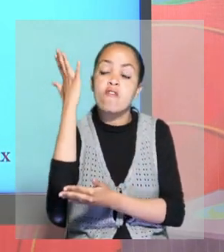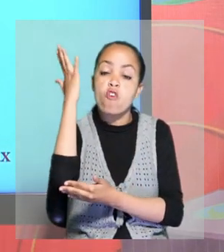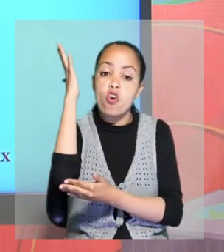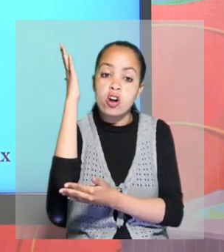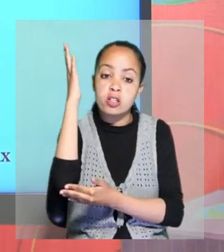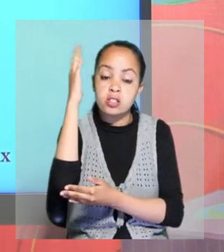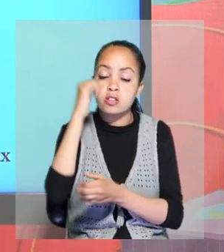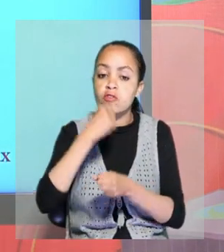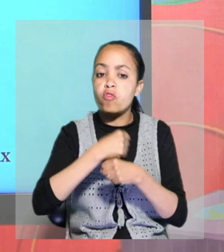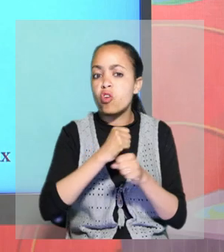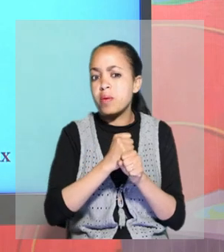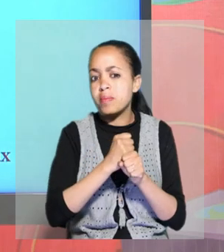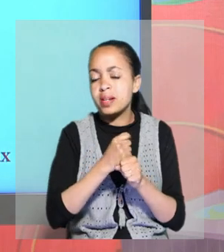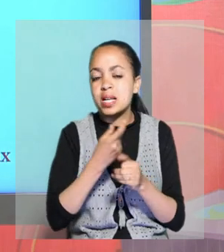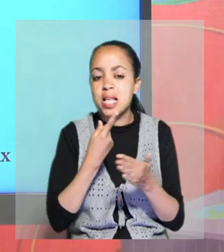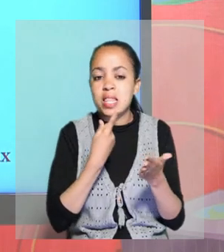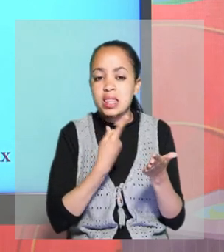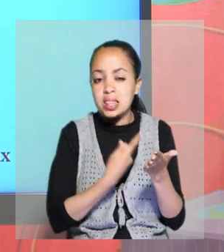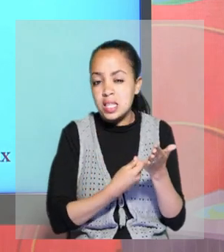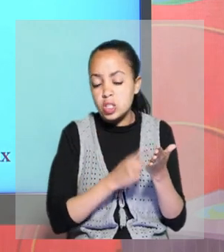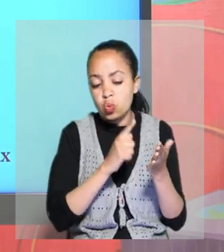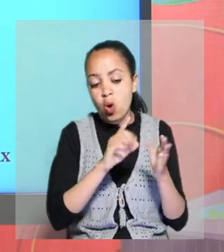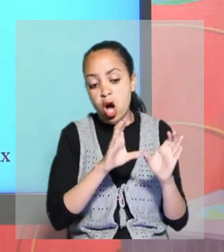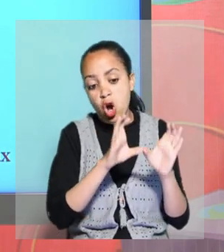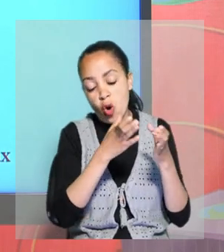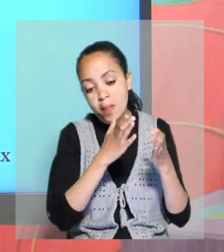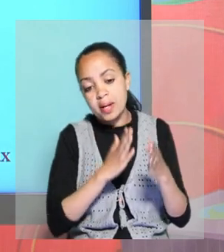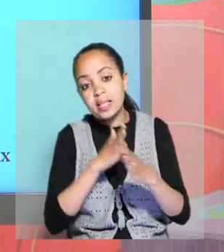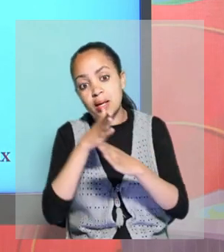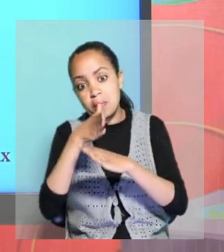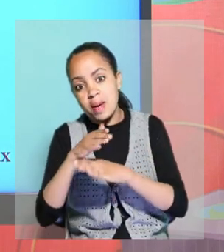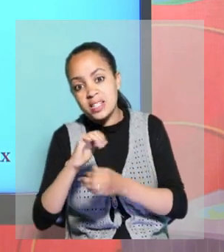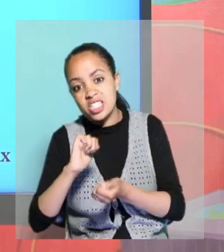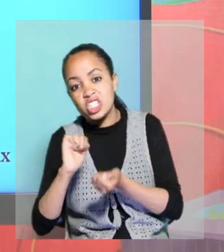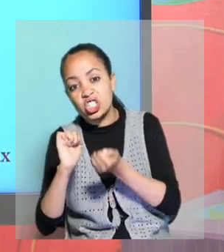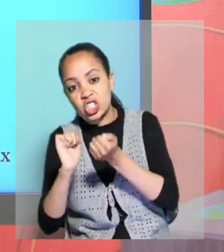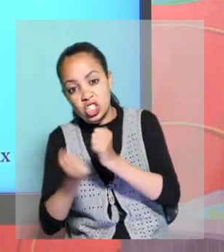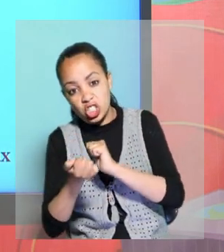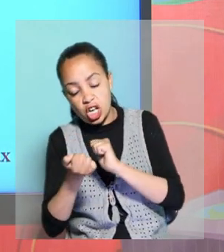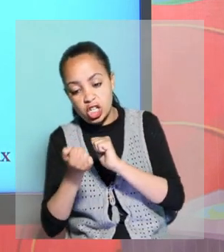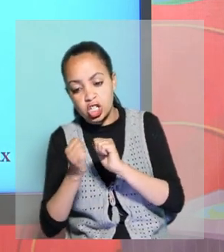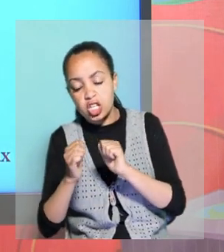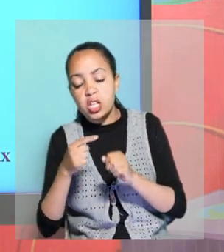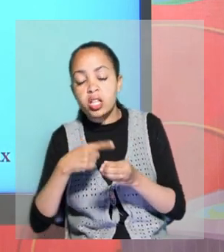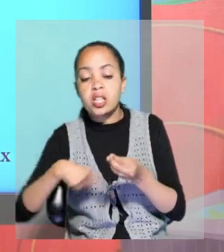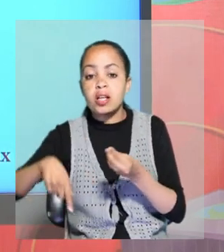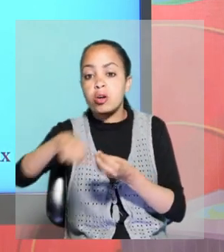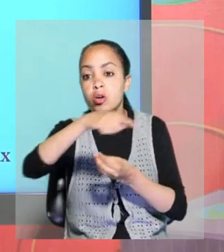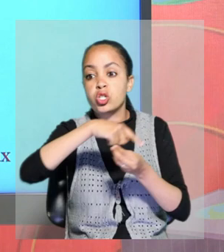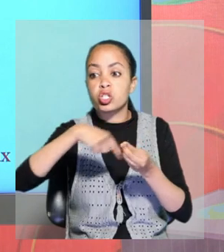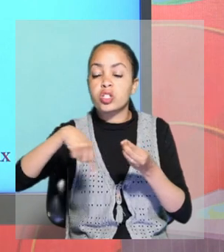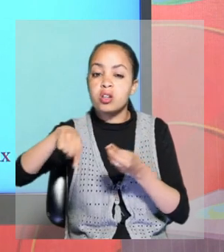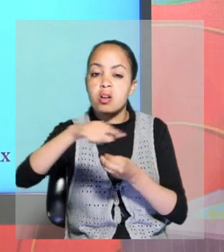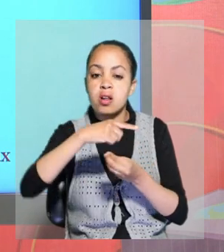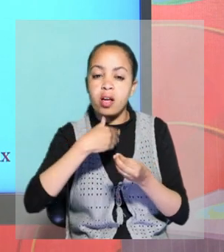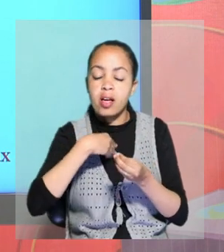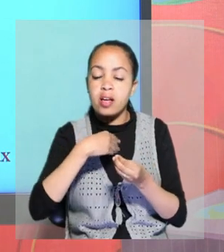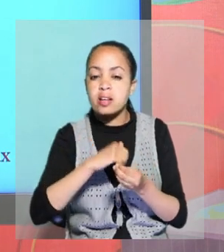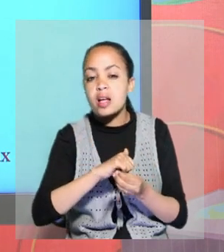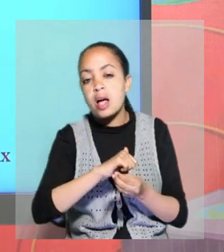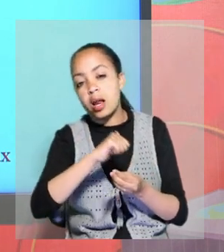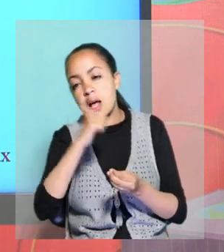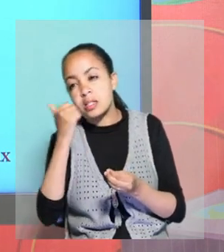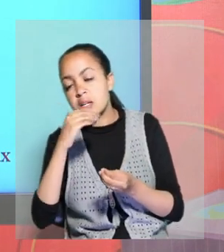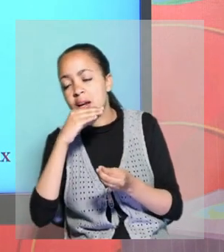formed. This one community become pass in the change abiotic condition of the area, and another community become